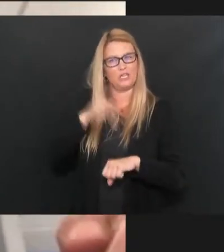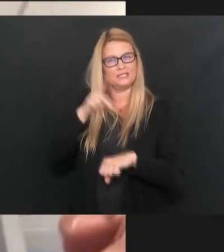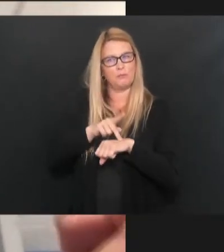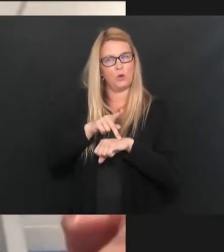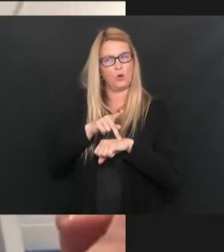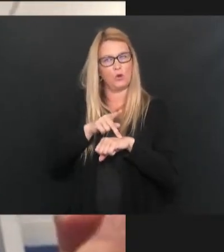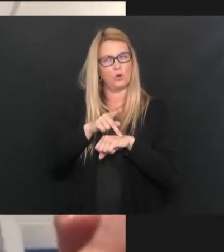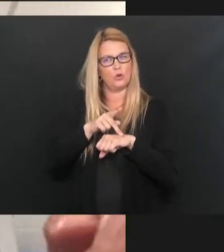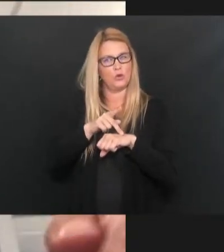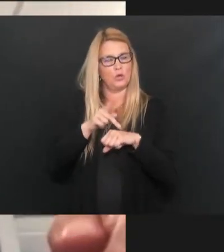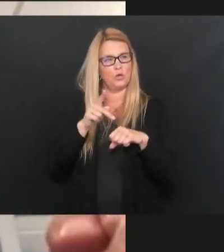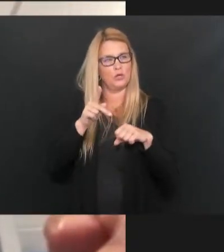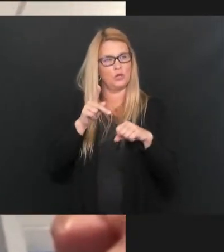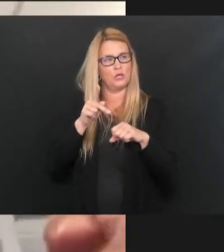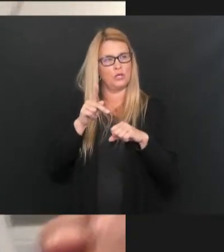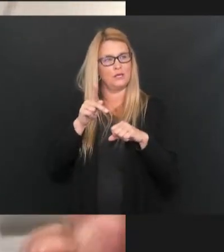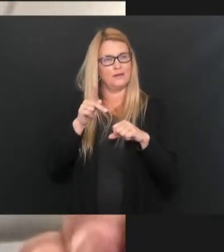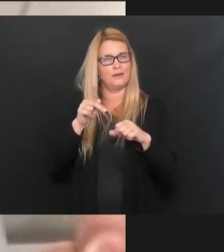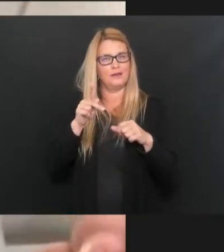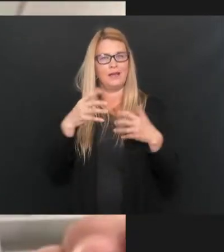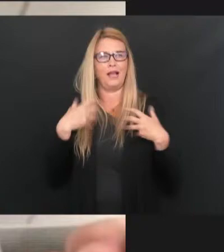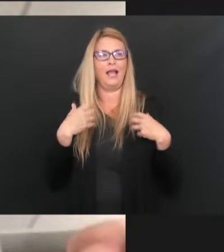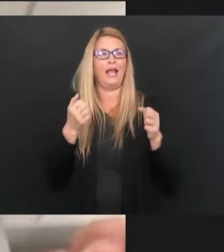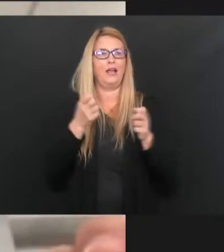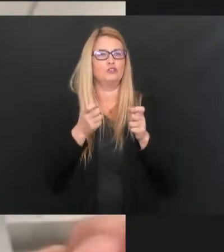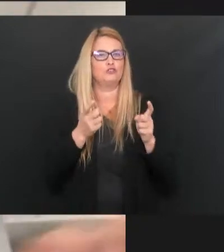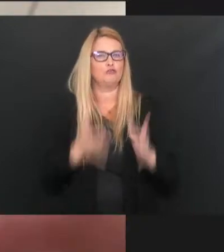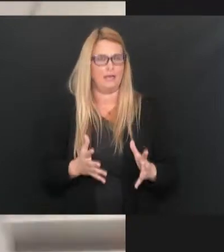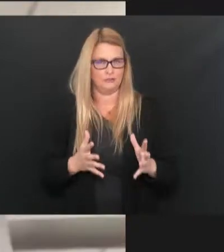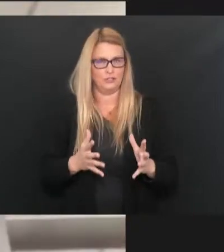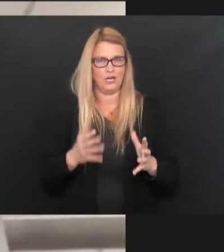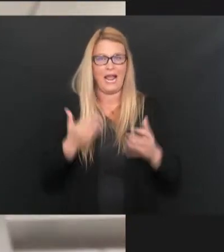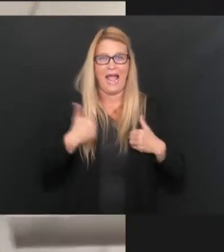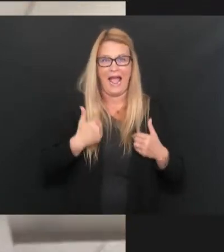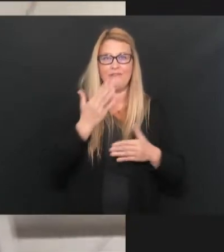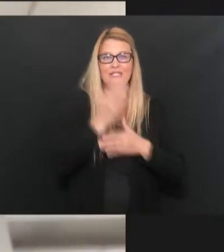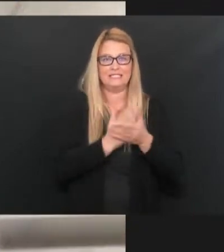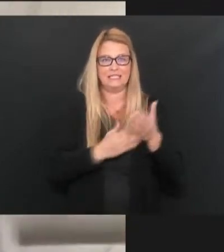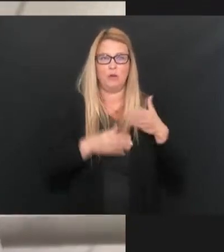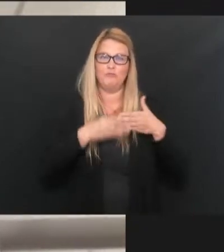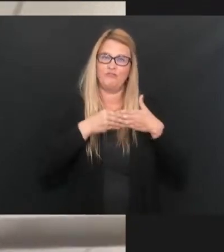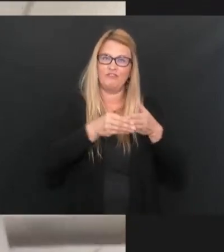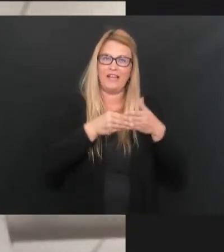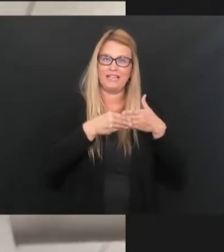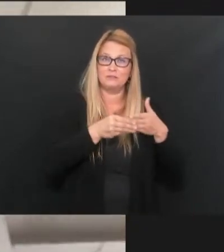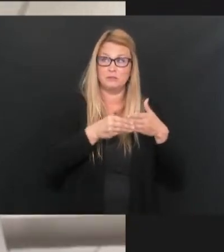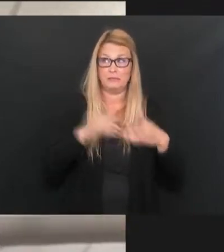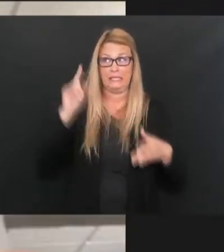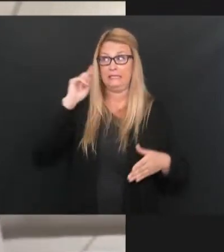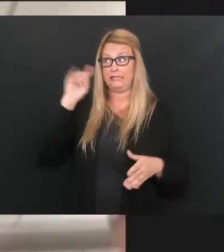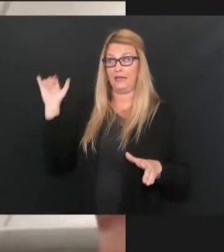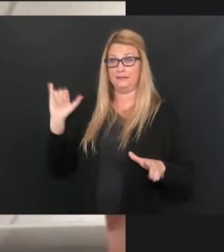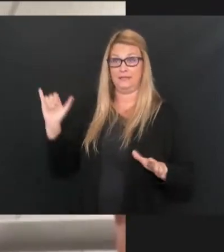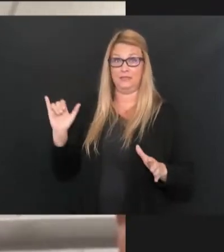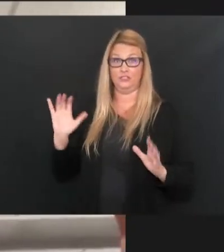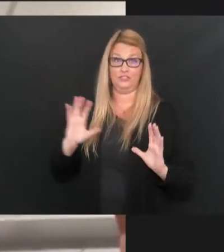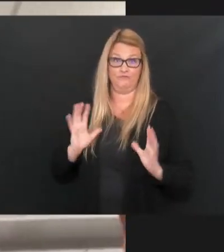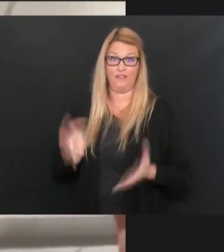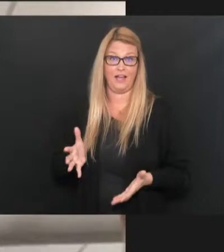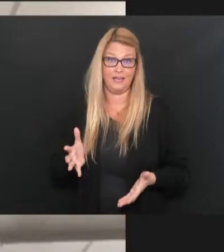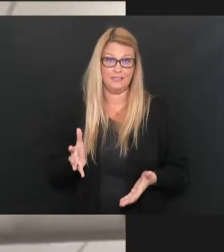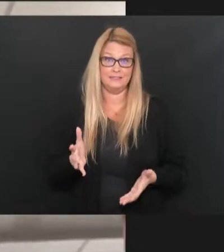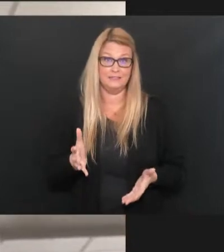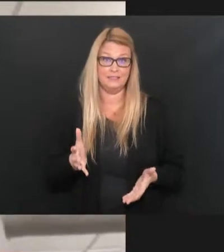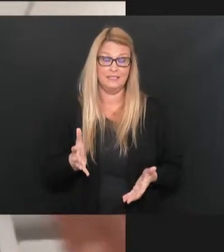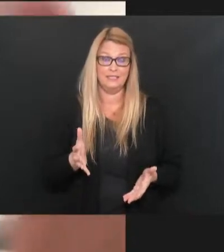director, superintendent have some degree of flexibility? This sounds like a case where this girl's okay, but she's being barred from going